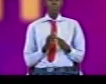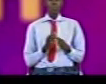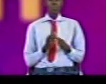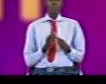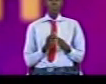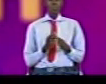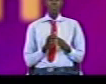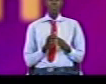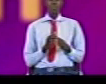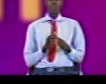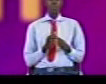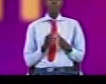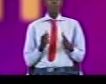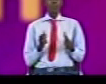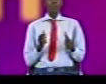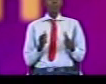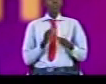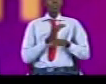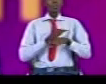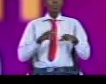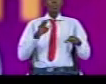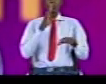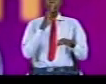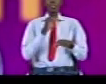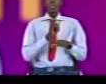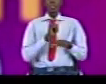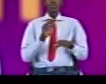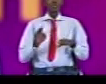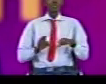Oh, there's no place for nominal believers in heaven.